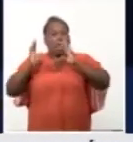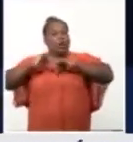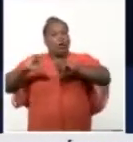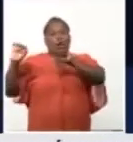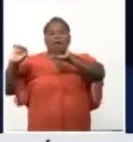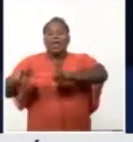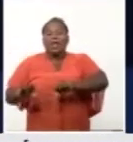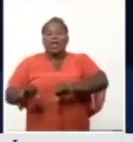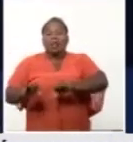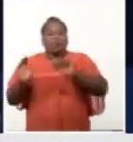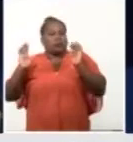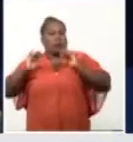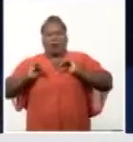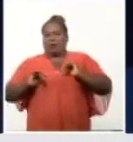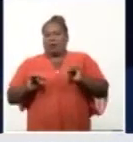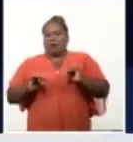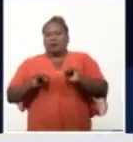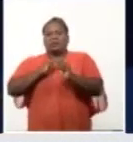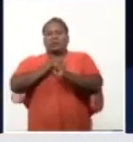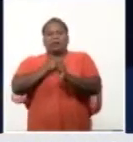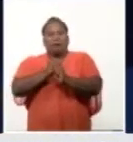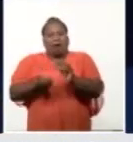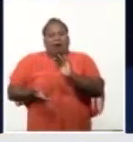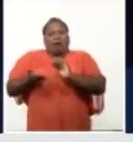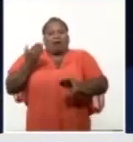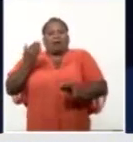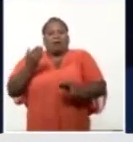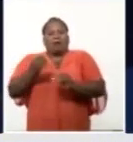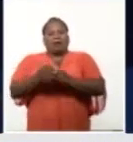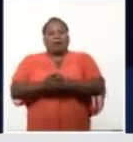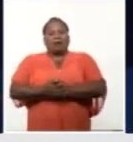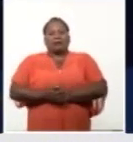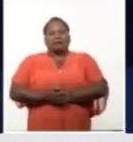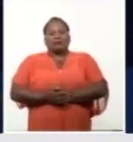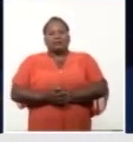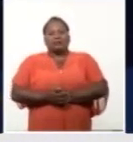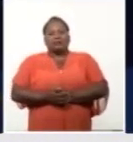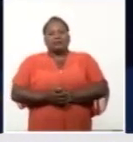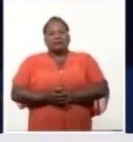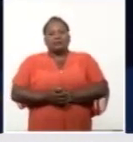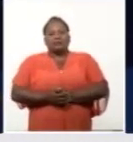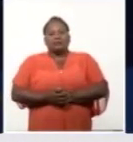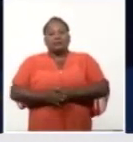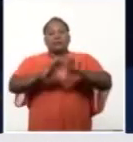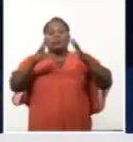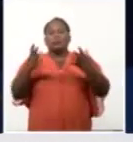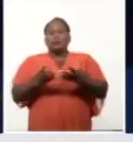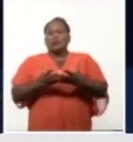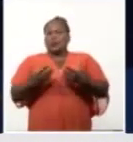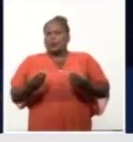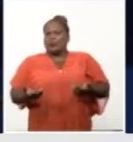He's not in critical condition, and our specialists are working for his recovery.